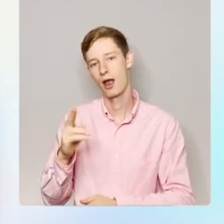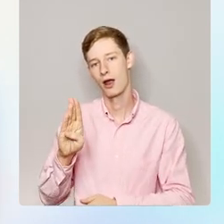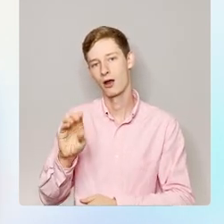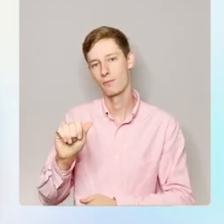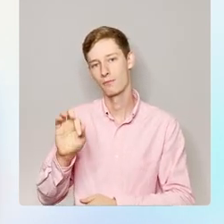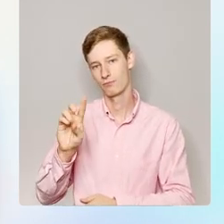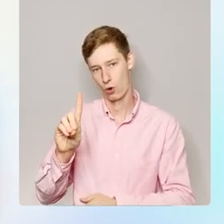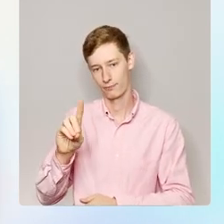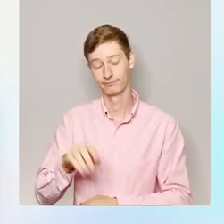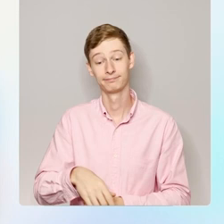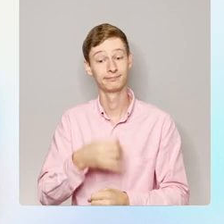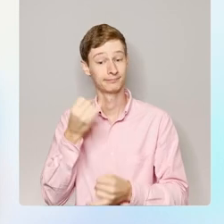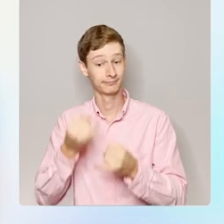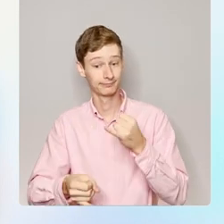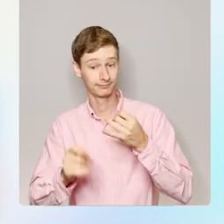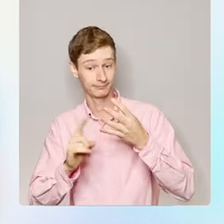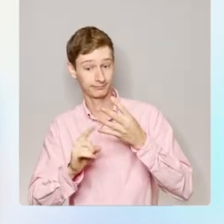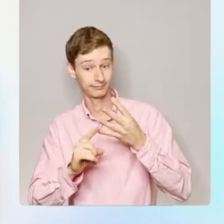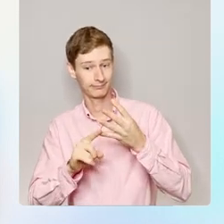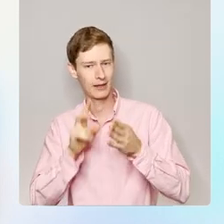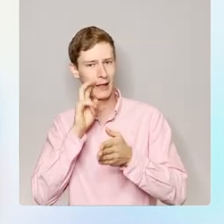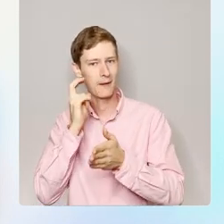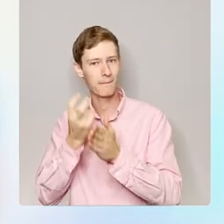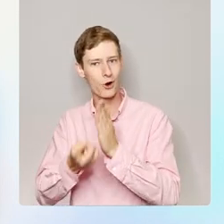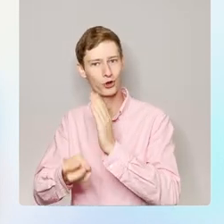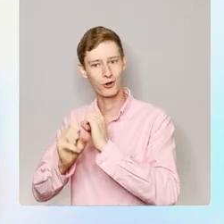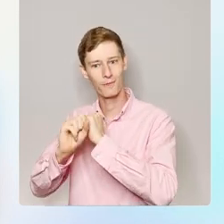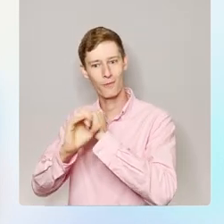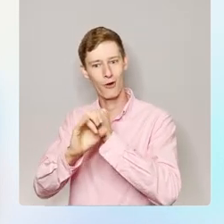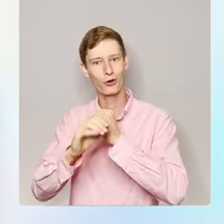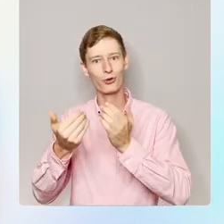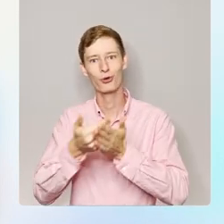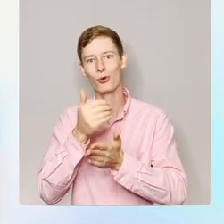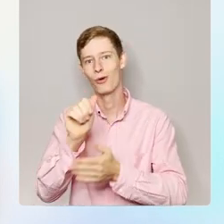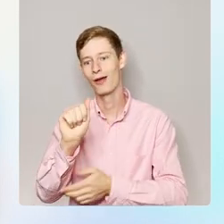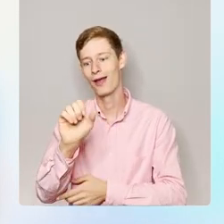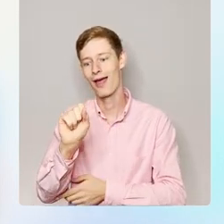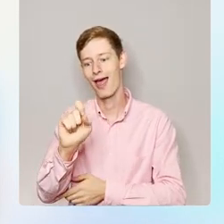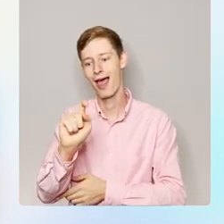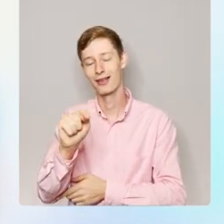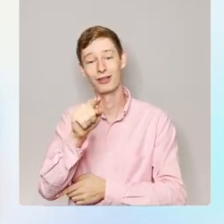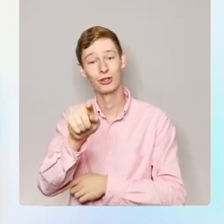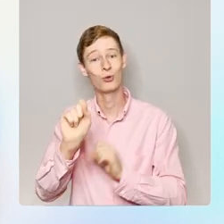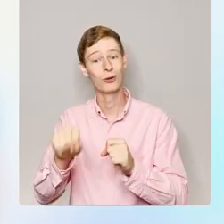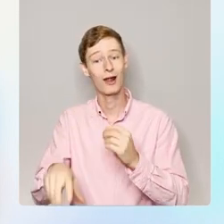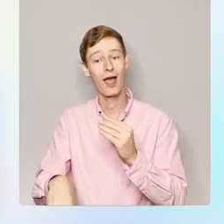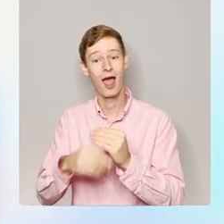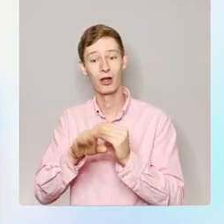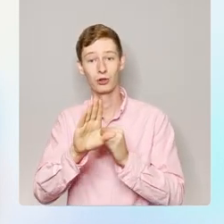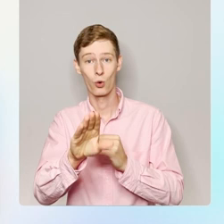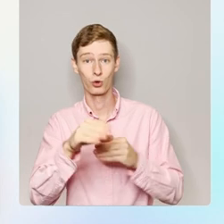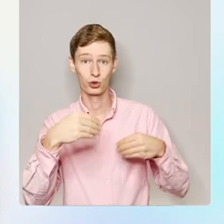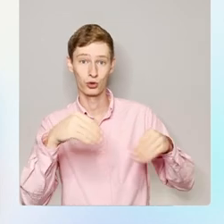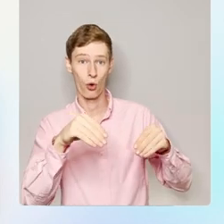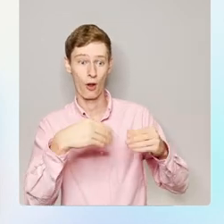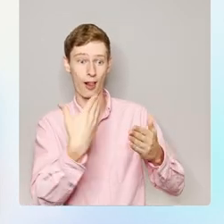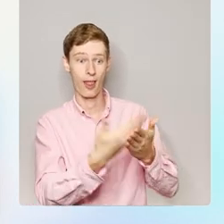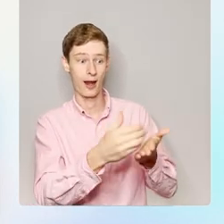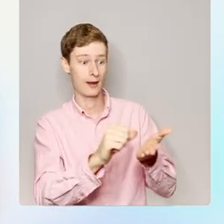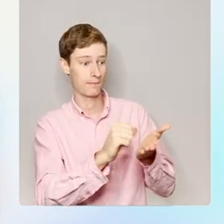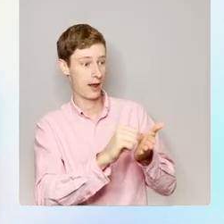Finally, immersive promotions are new assets, allowing you to add depth to your store landing page